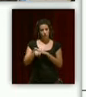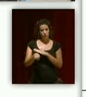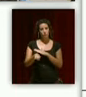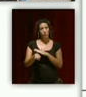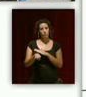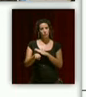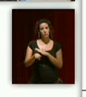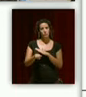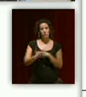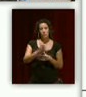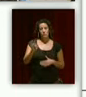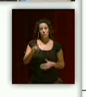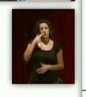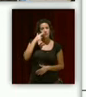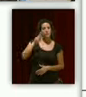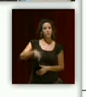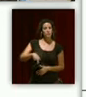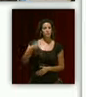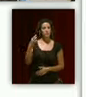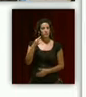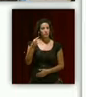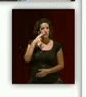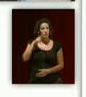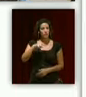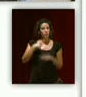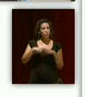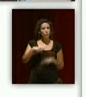these icons to the actions.